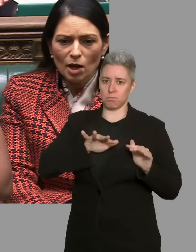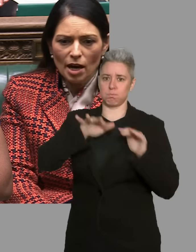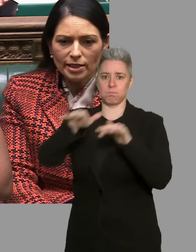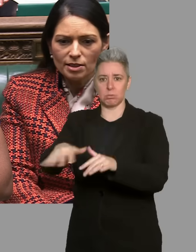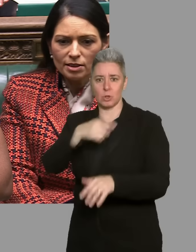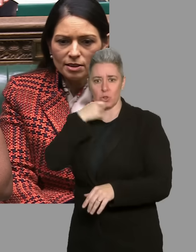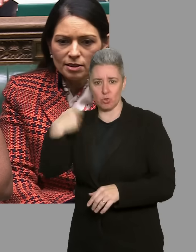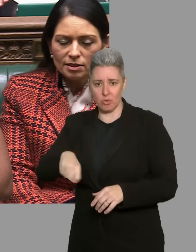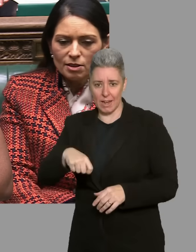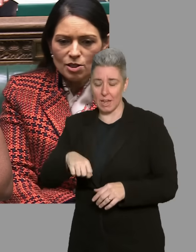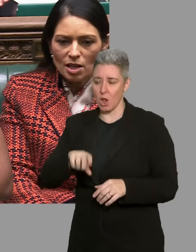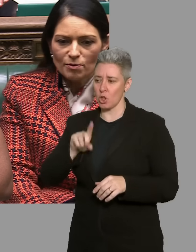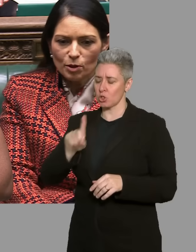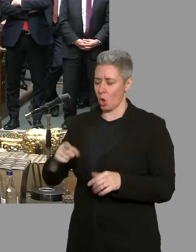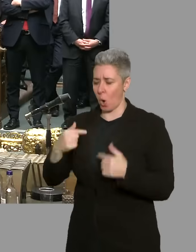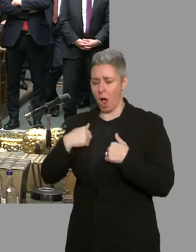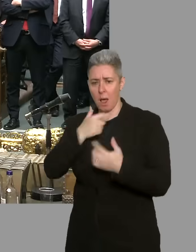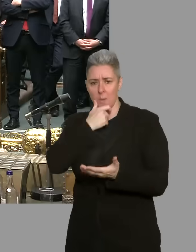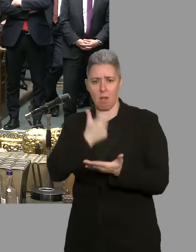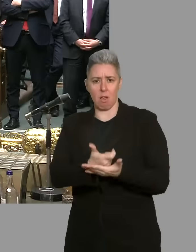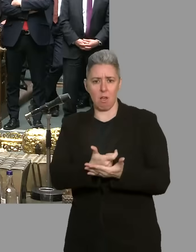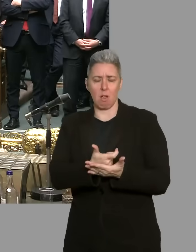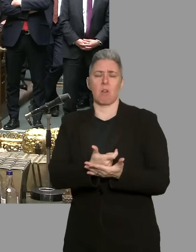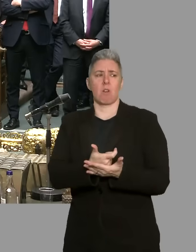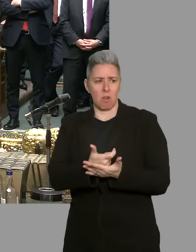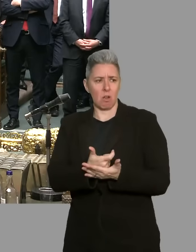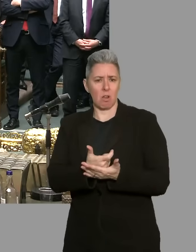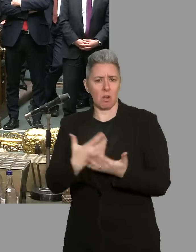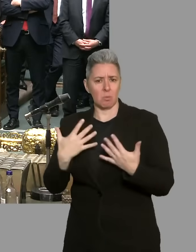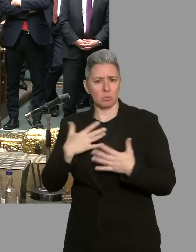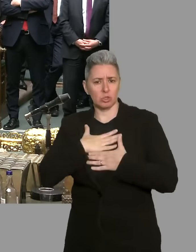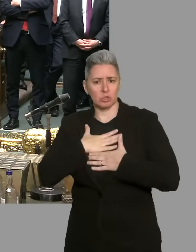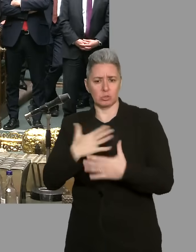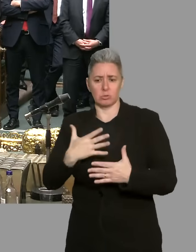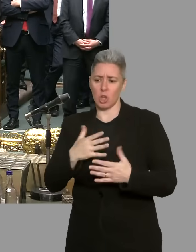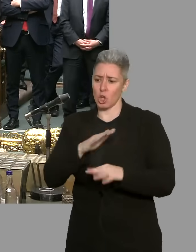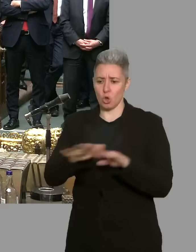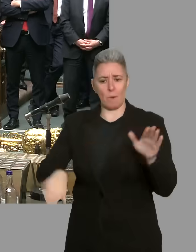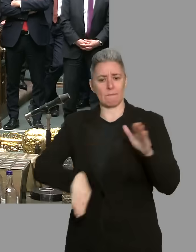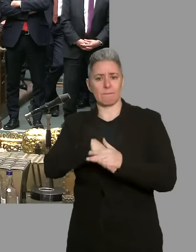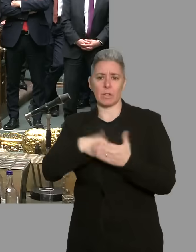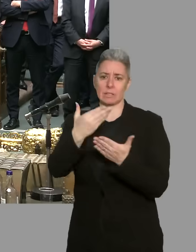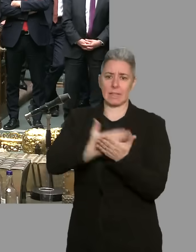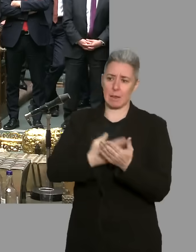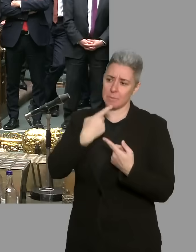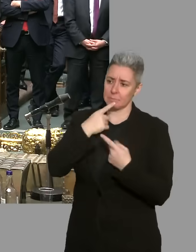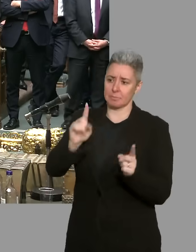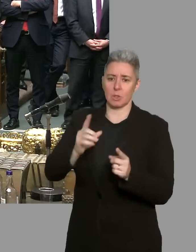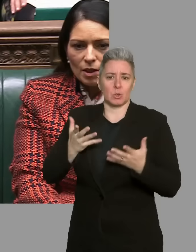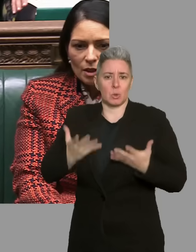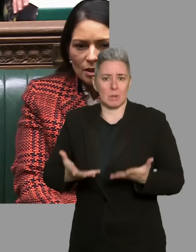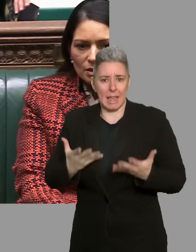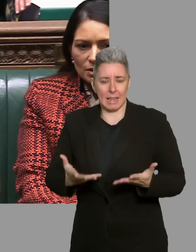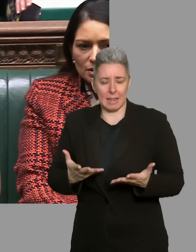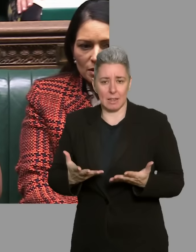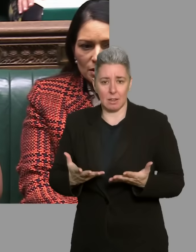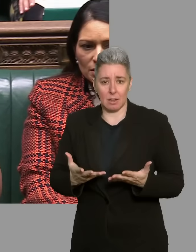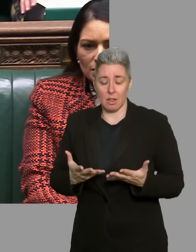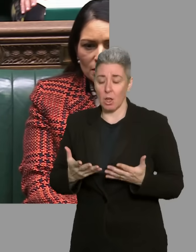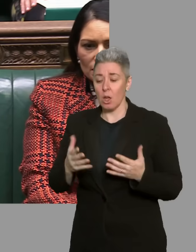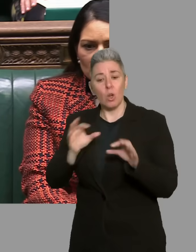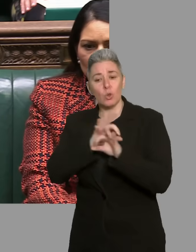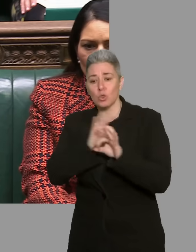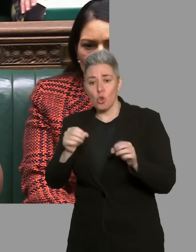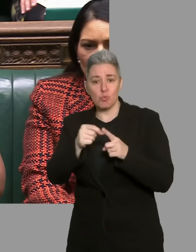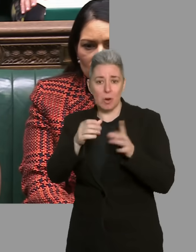to Parliament today. No Prime Minister, Labour or Conservative, has failed to make a statement to the